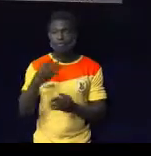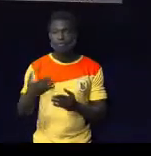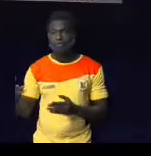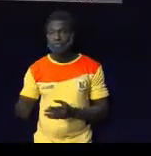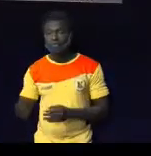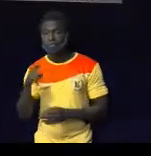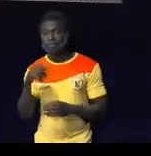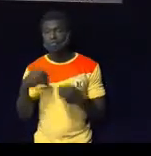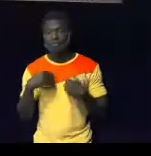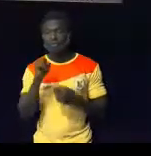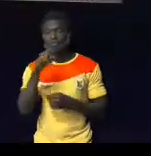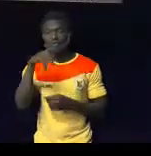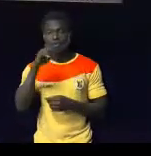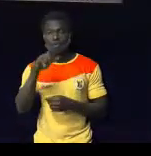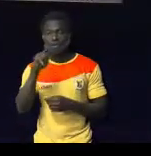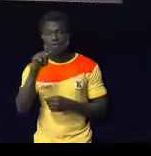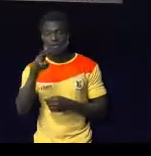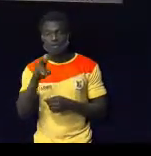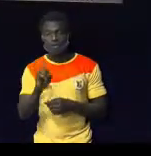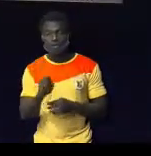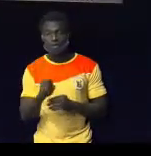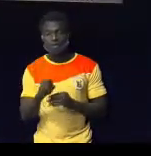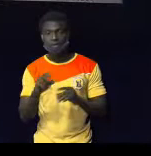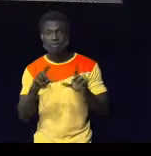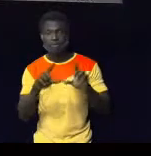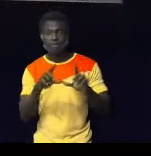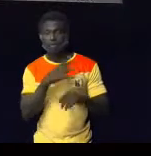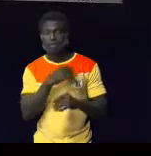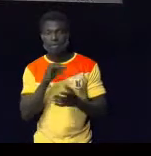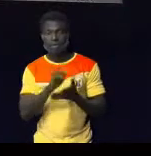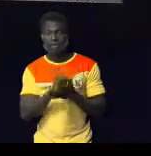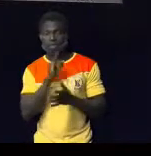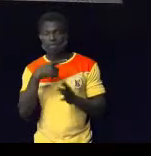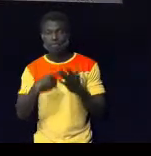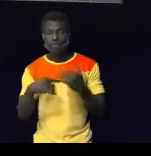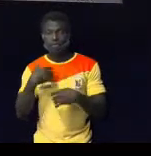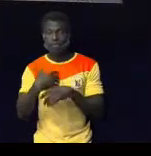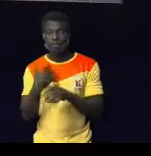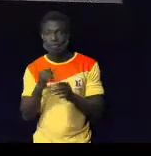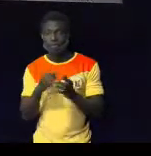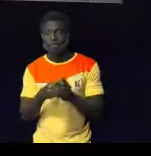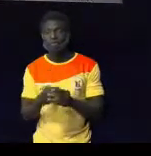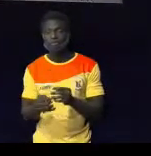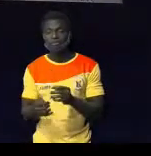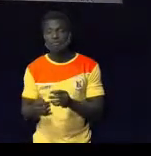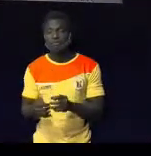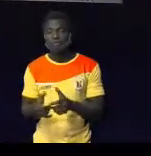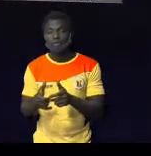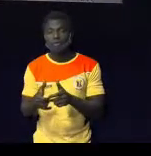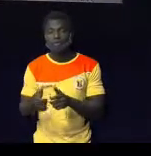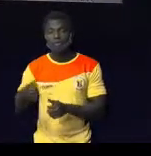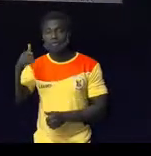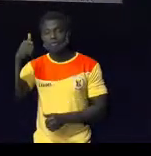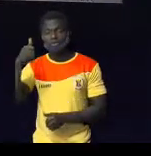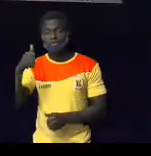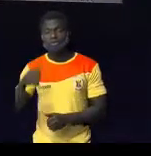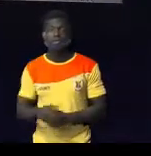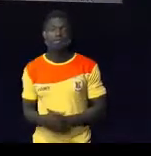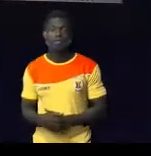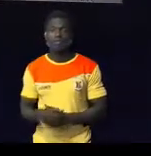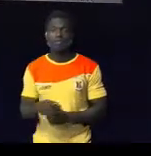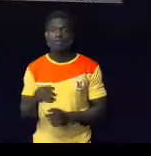two things, you have the superlative stage, and that is what makes it fastest.